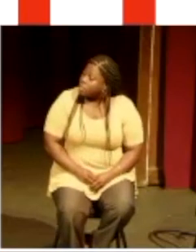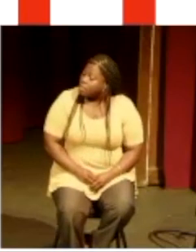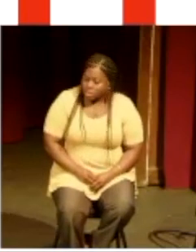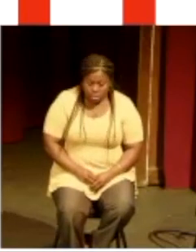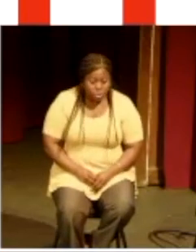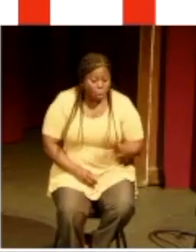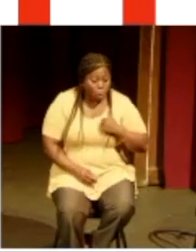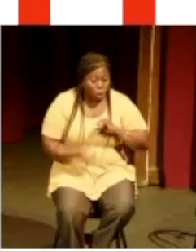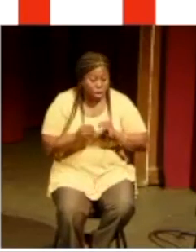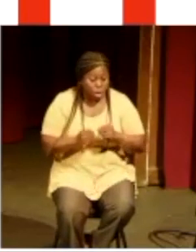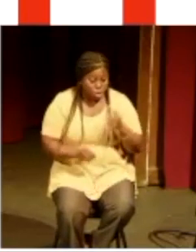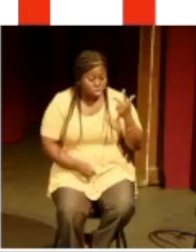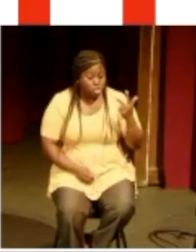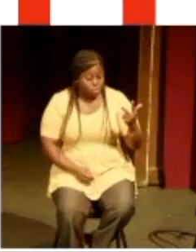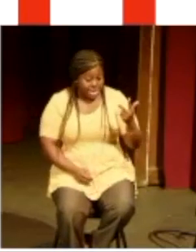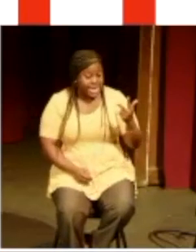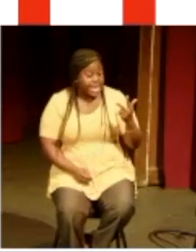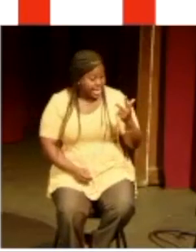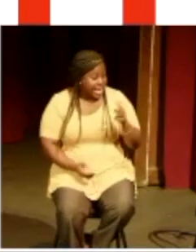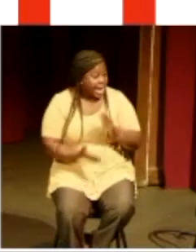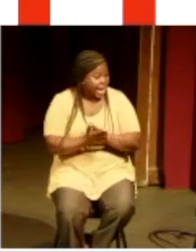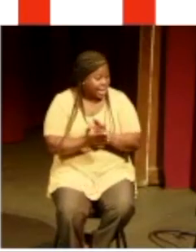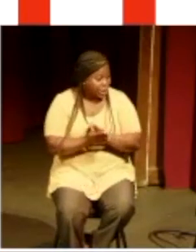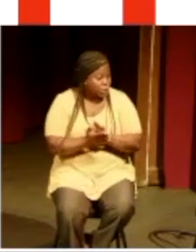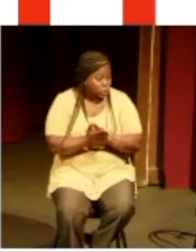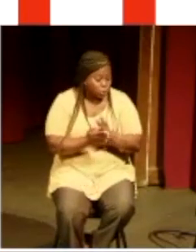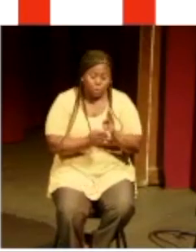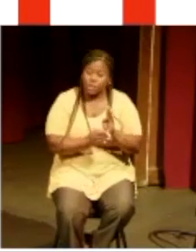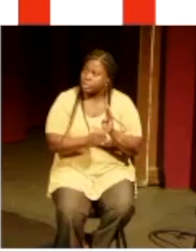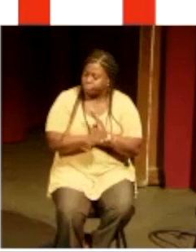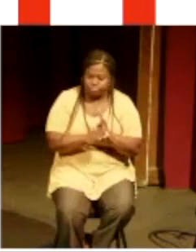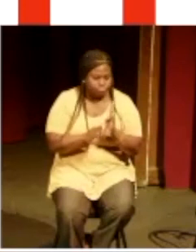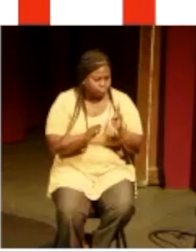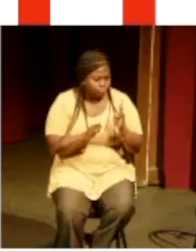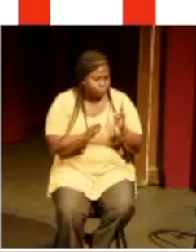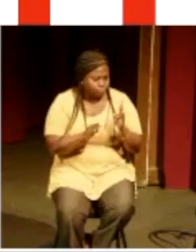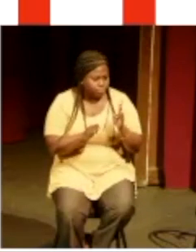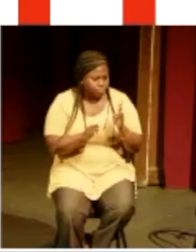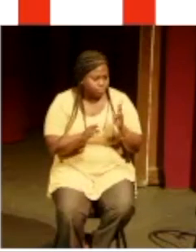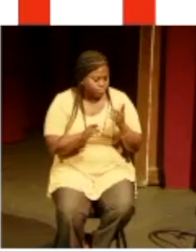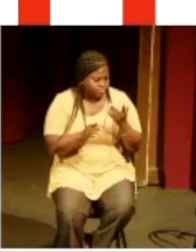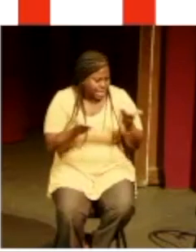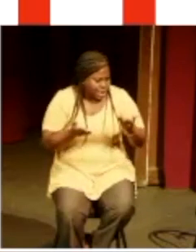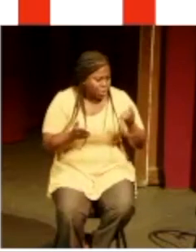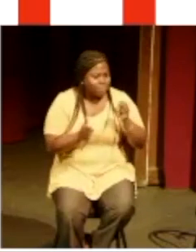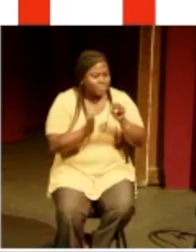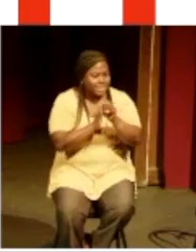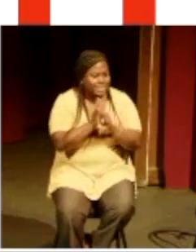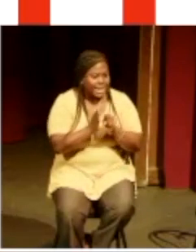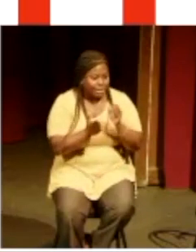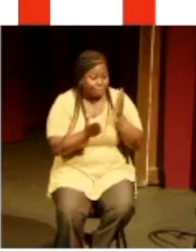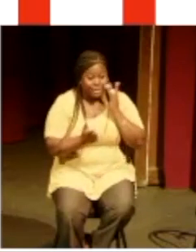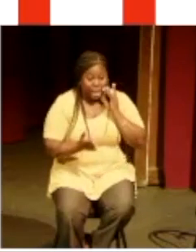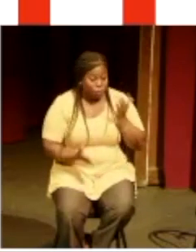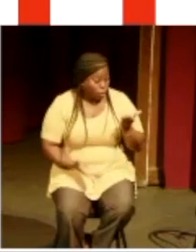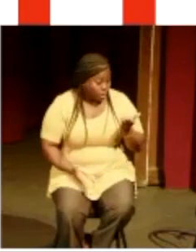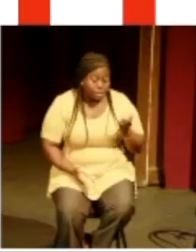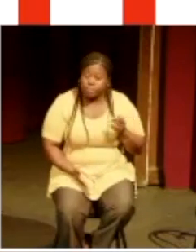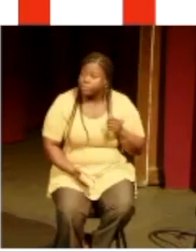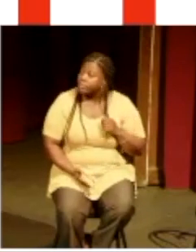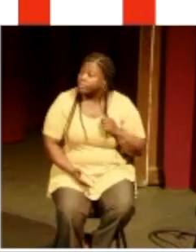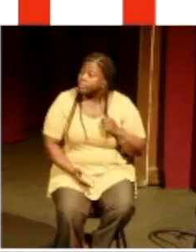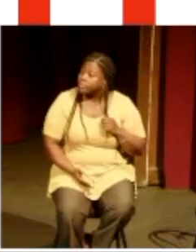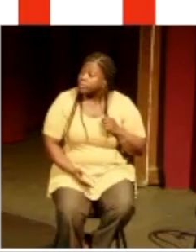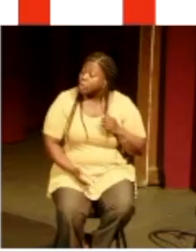entire state in terms of the number of associate degrees for transfer that we offer students, and that's huge. First in the Valley,